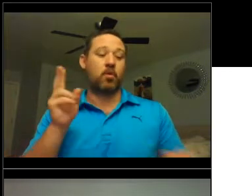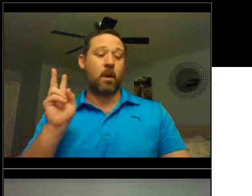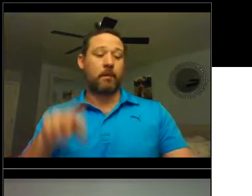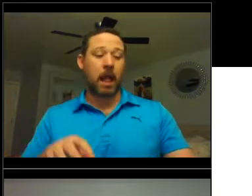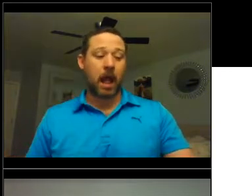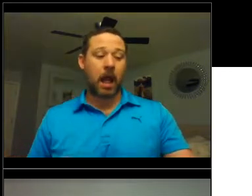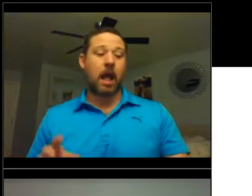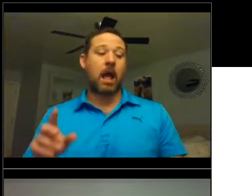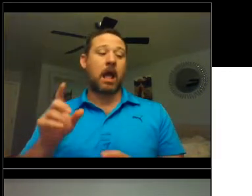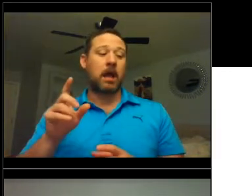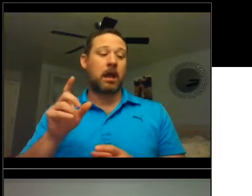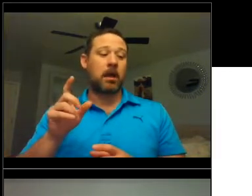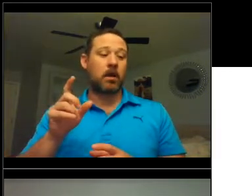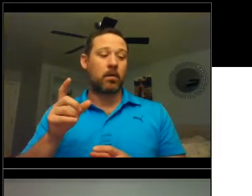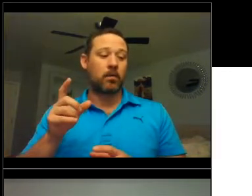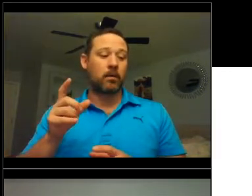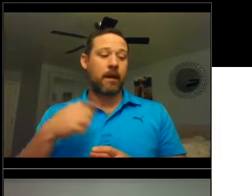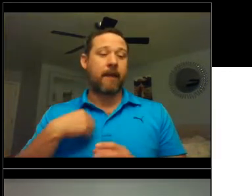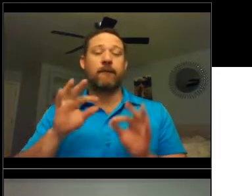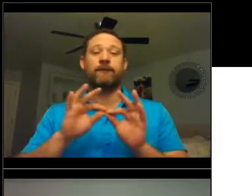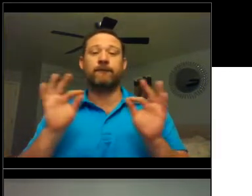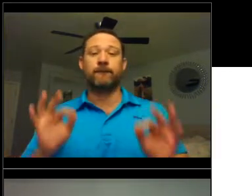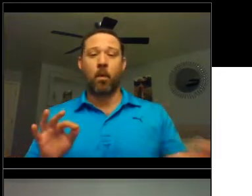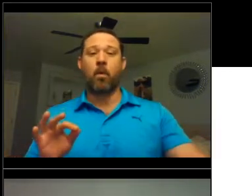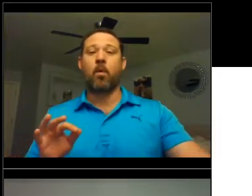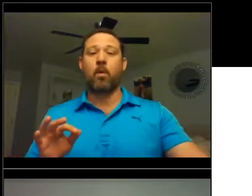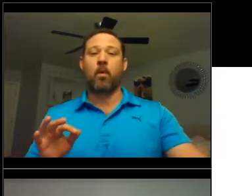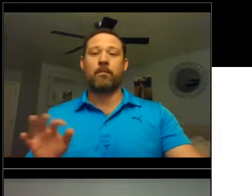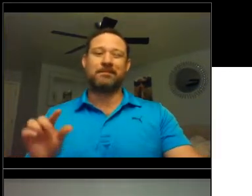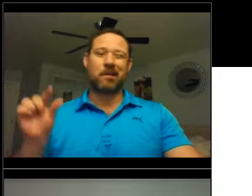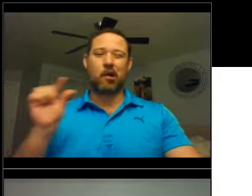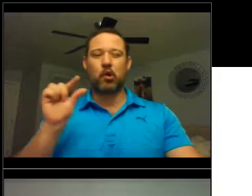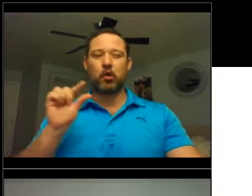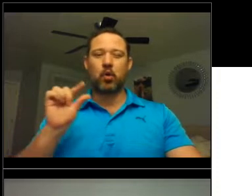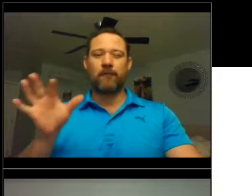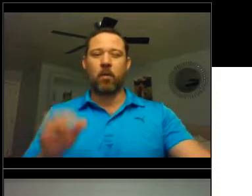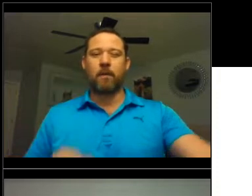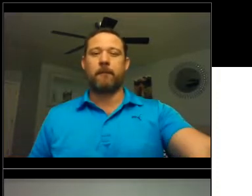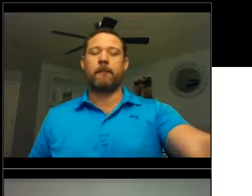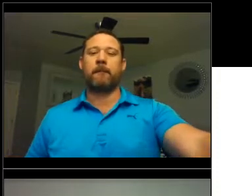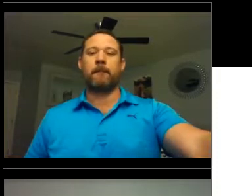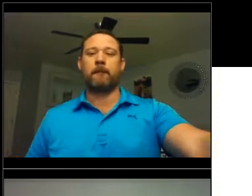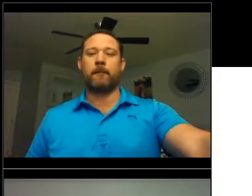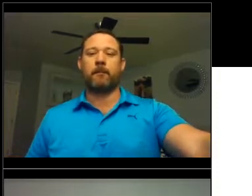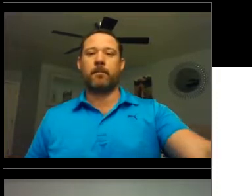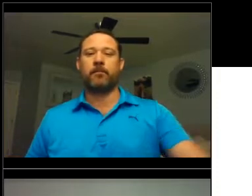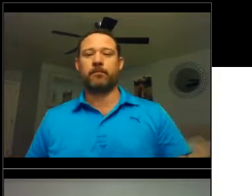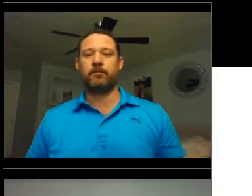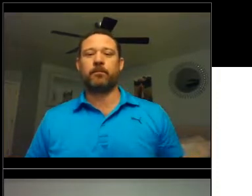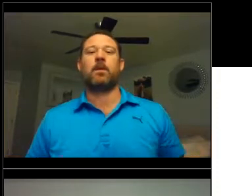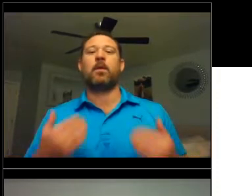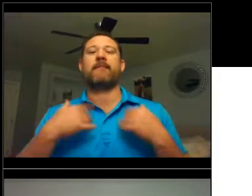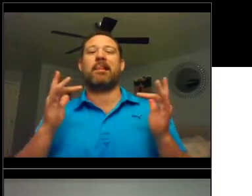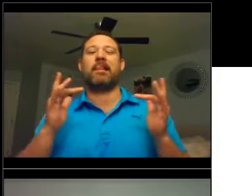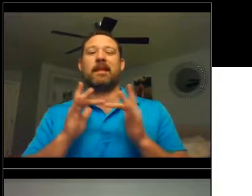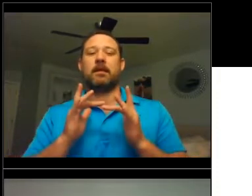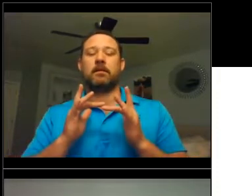have a form to fill out. It's kind of like a Google form, but through Microsoft. And we have a link